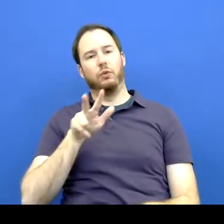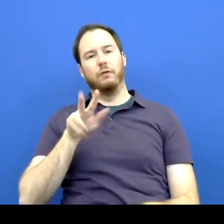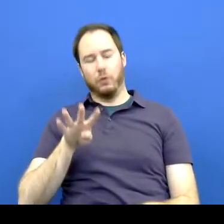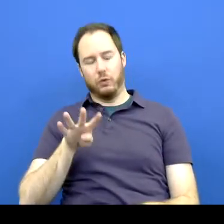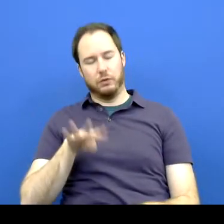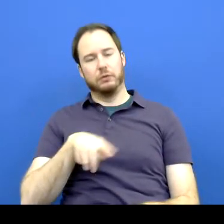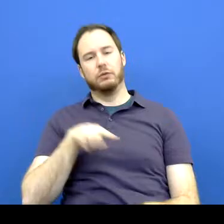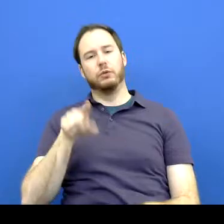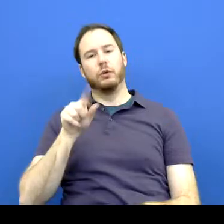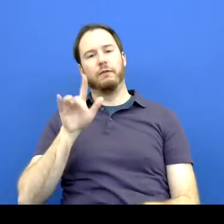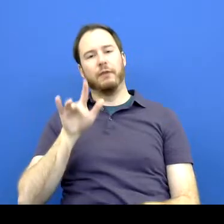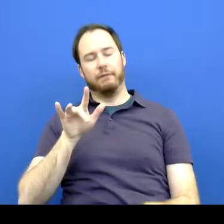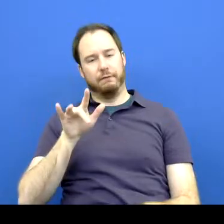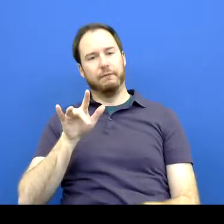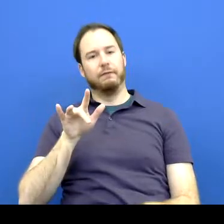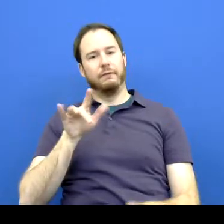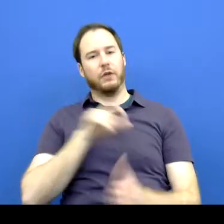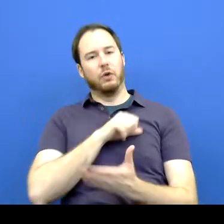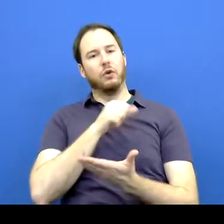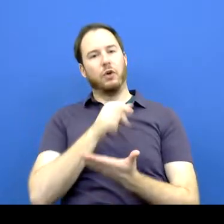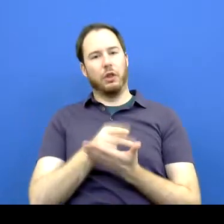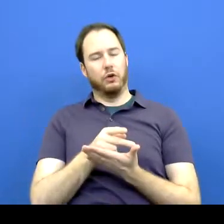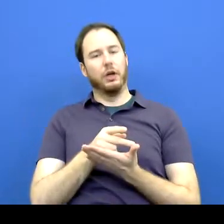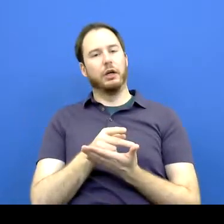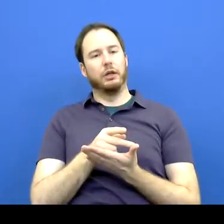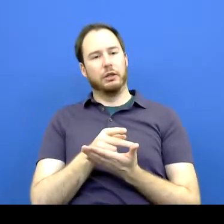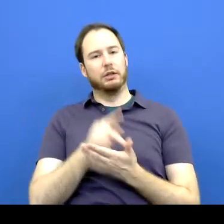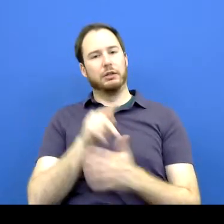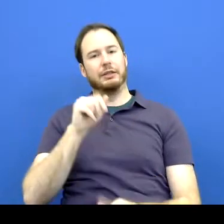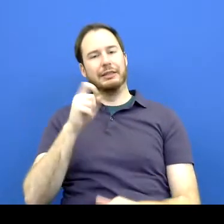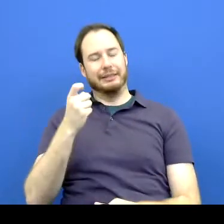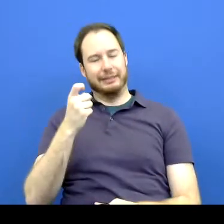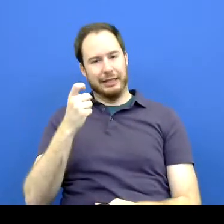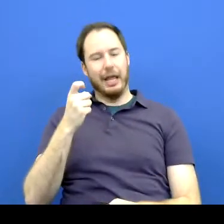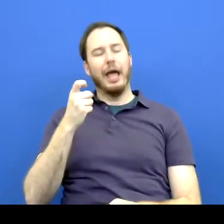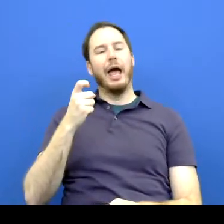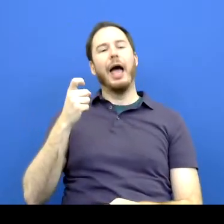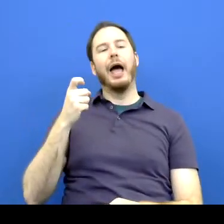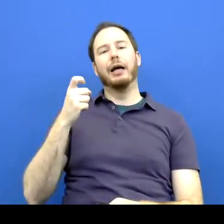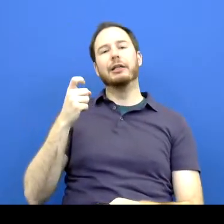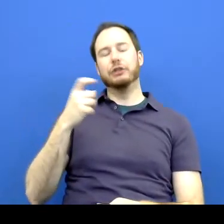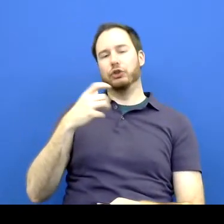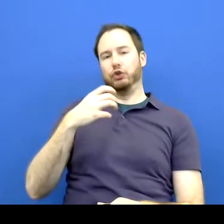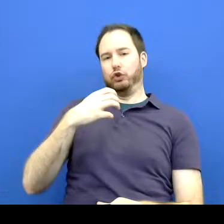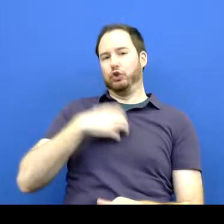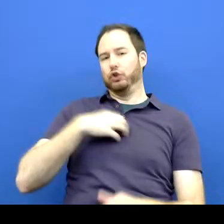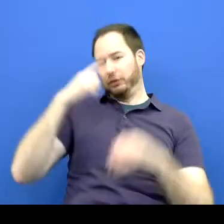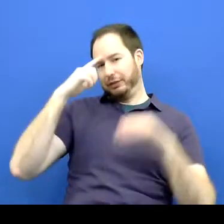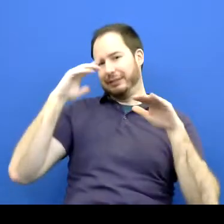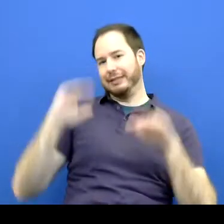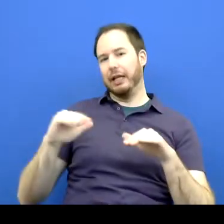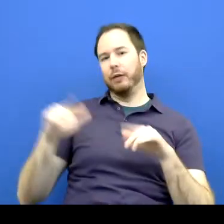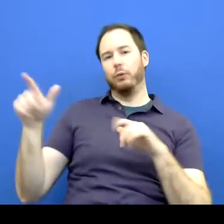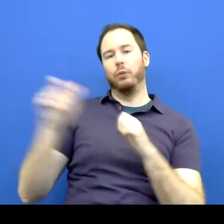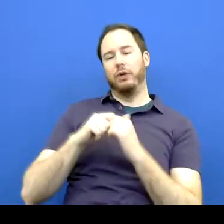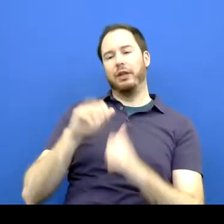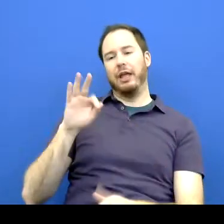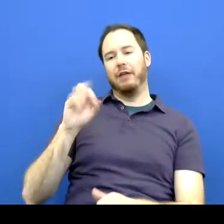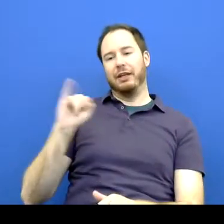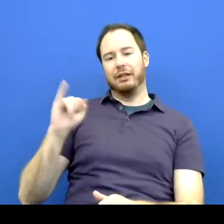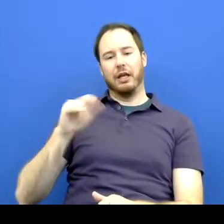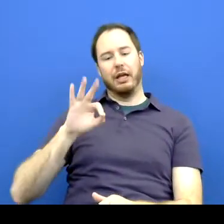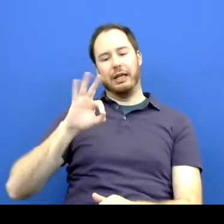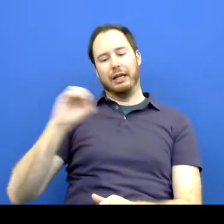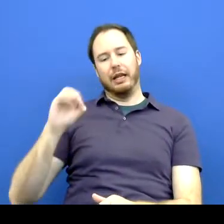10-234, 2025 to authorize the tax surcharge settlement with FSI 90